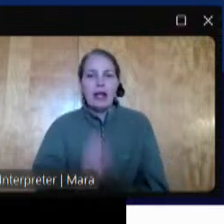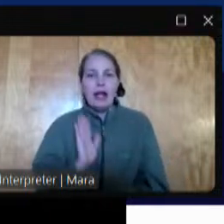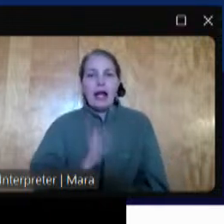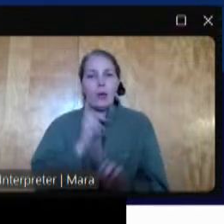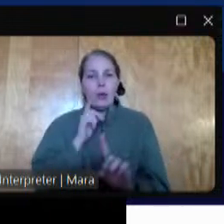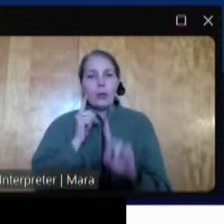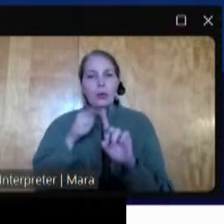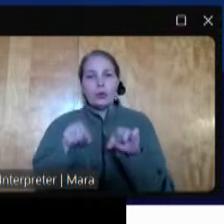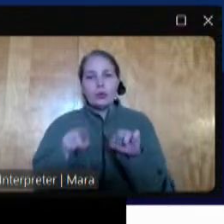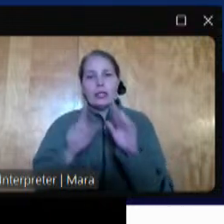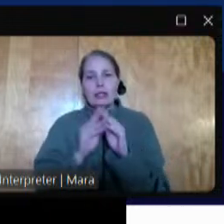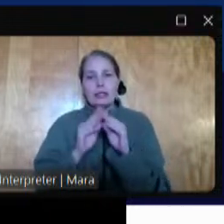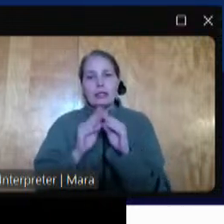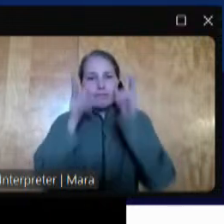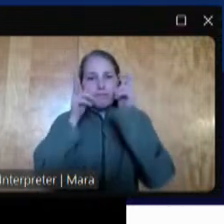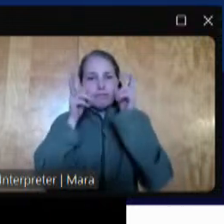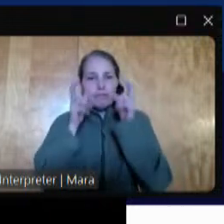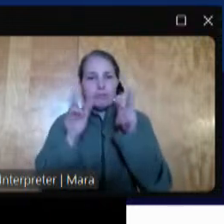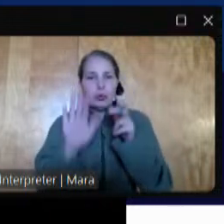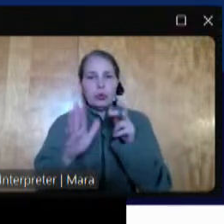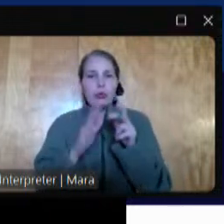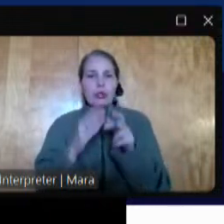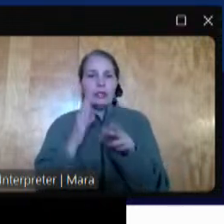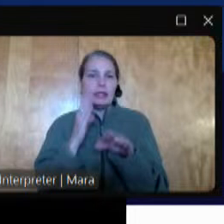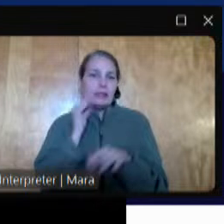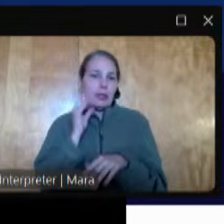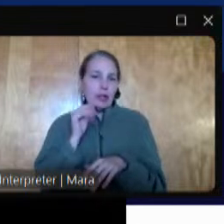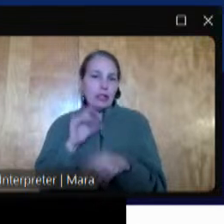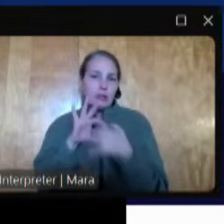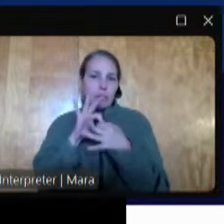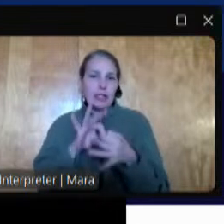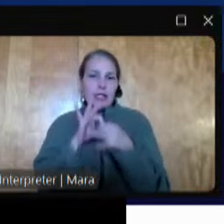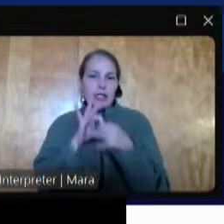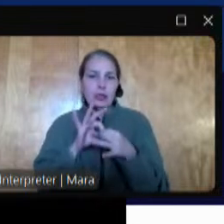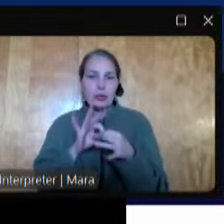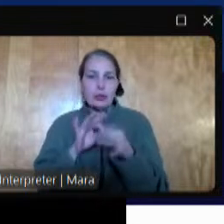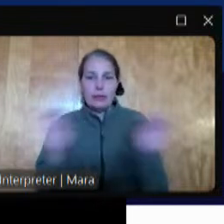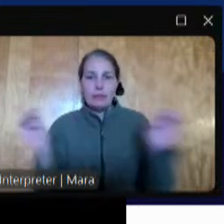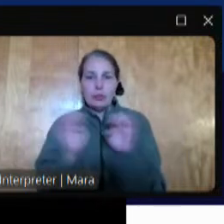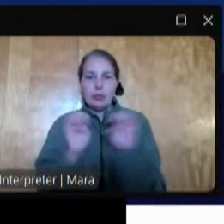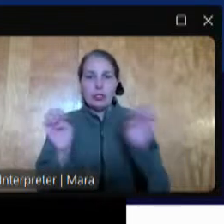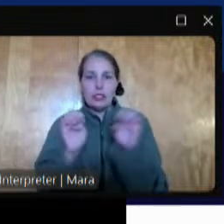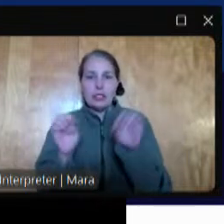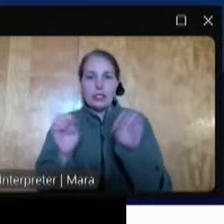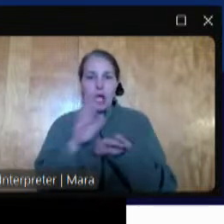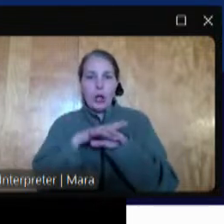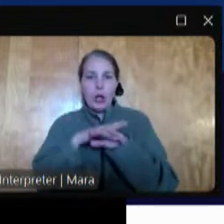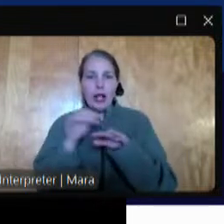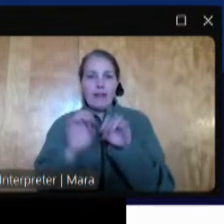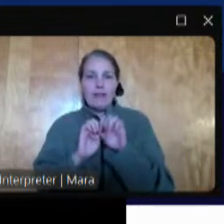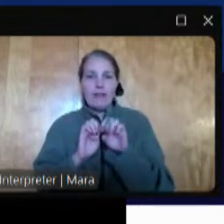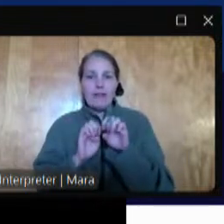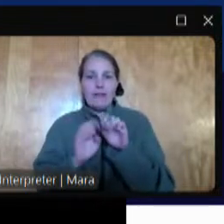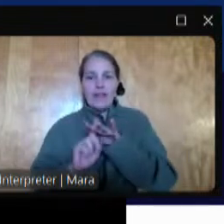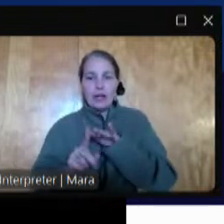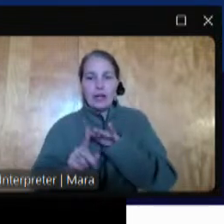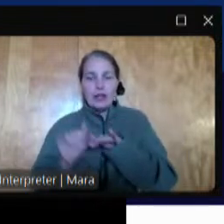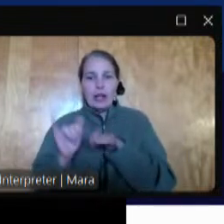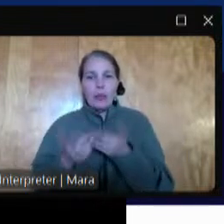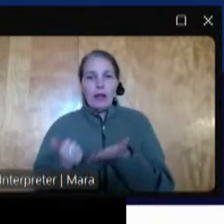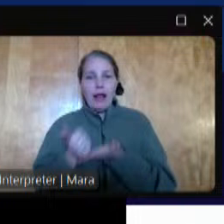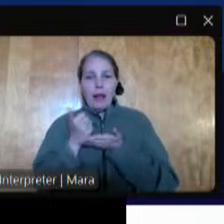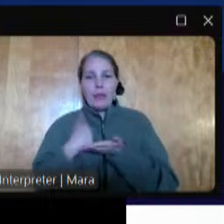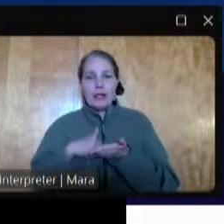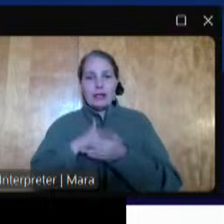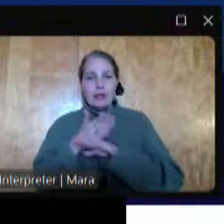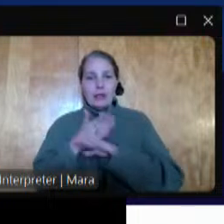sessions to hear about your experience with specifically related to emergency alert and evacuations, because that will inform our recommendations for improvements